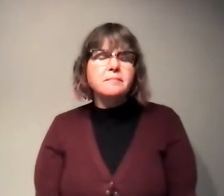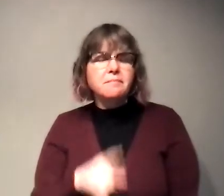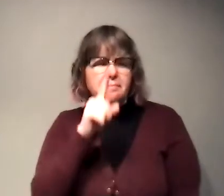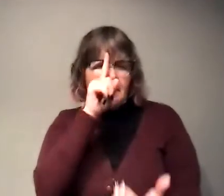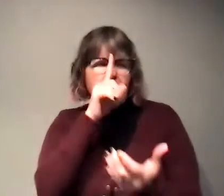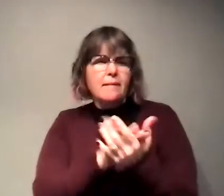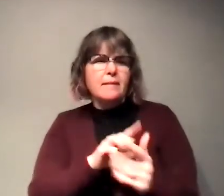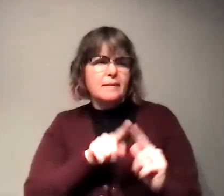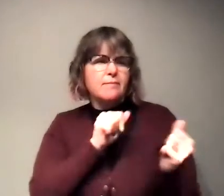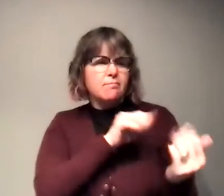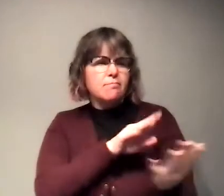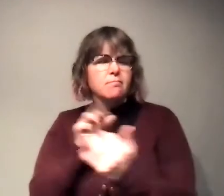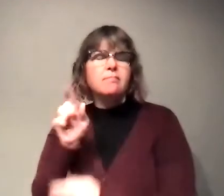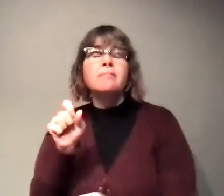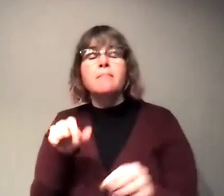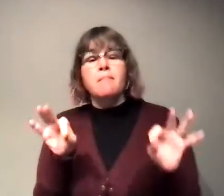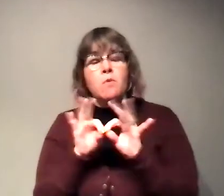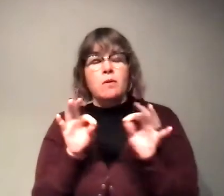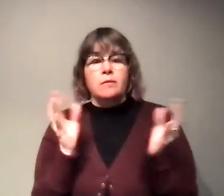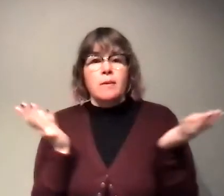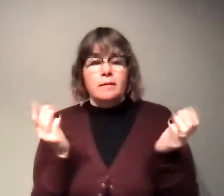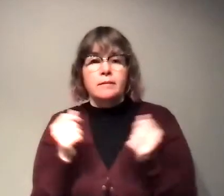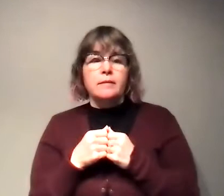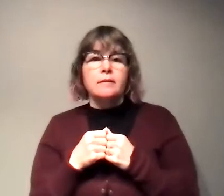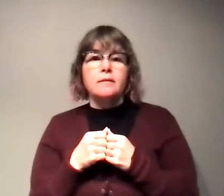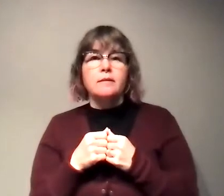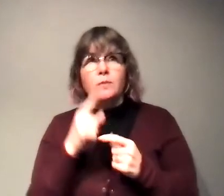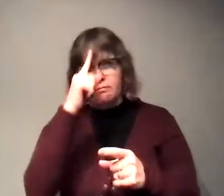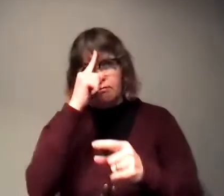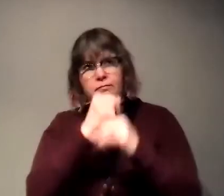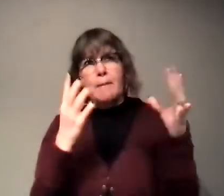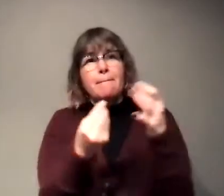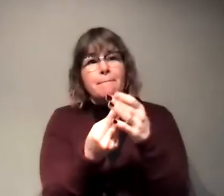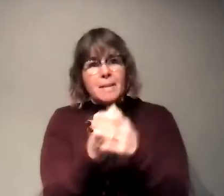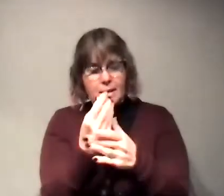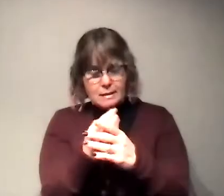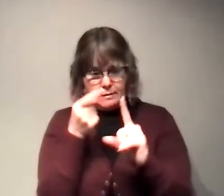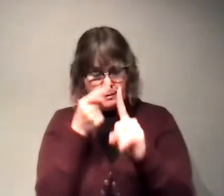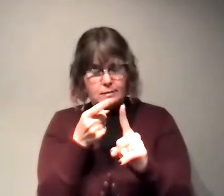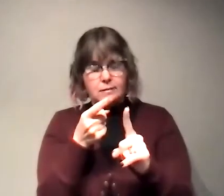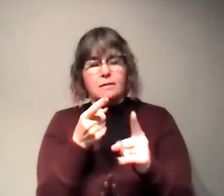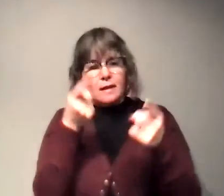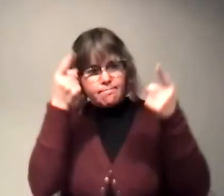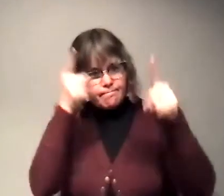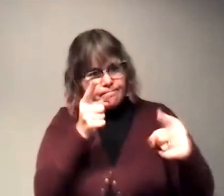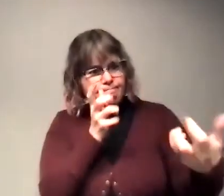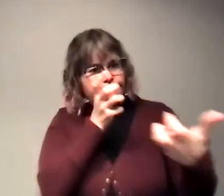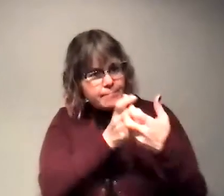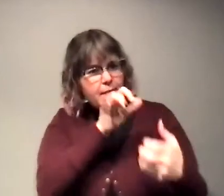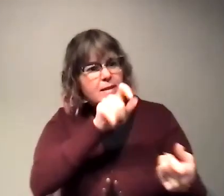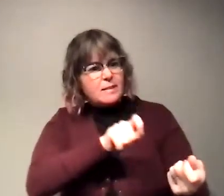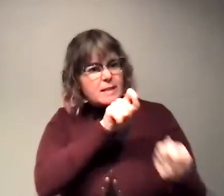the most important thing is that if we're thinking about plants, that we find plants that are well suited to the place